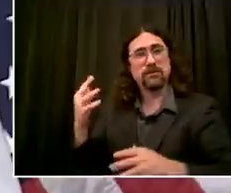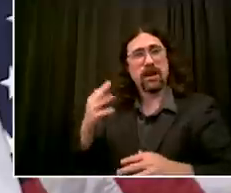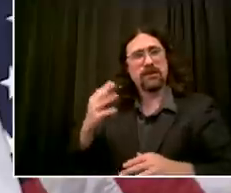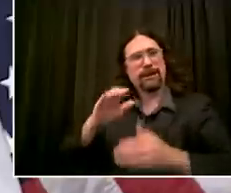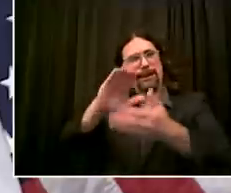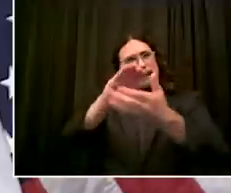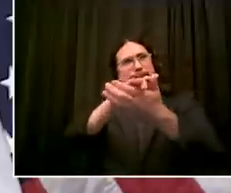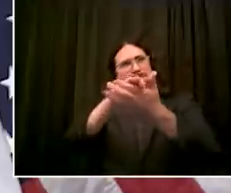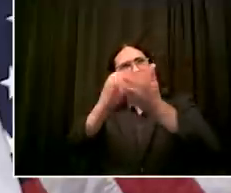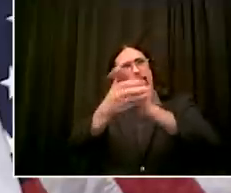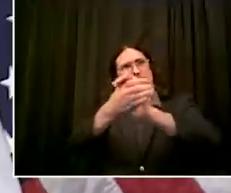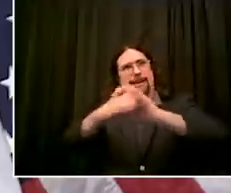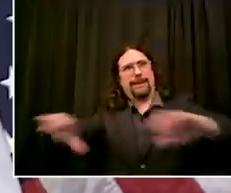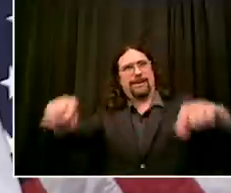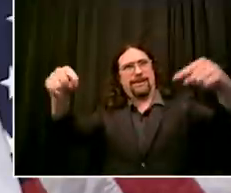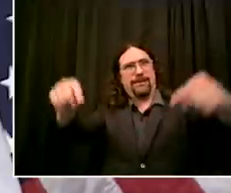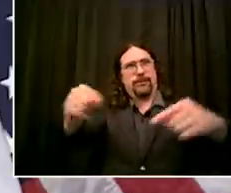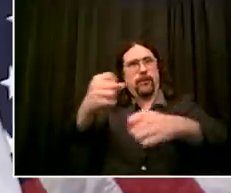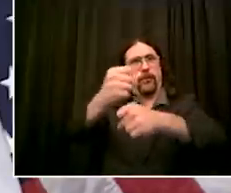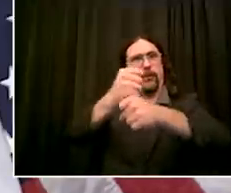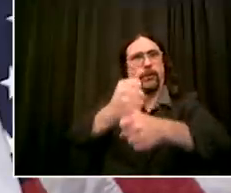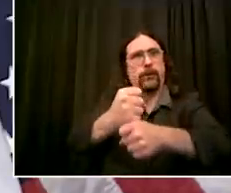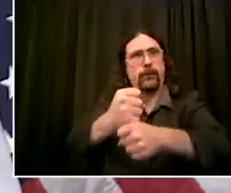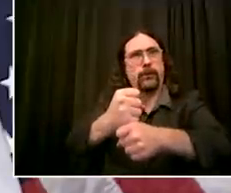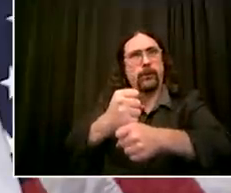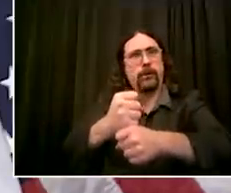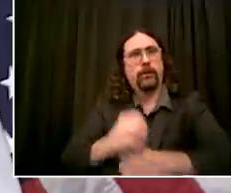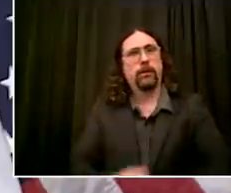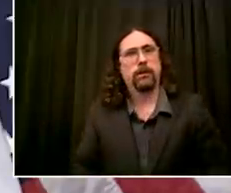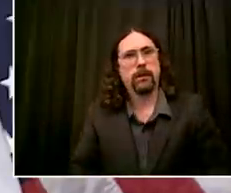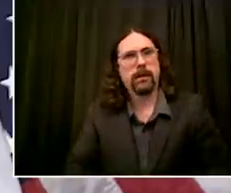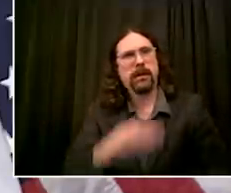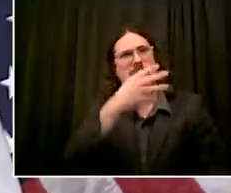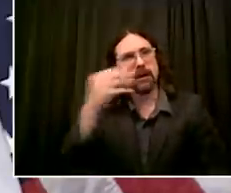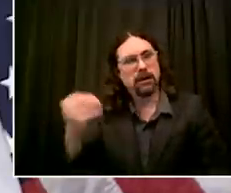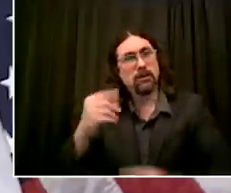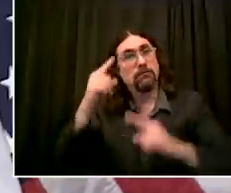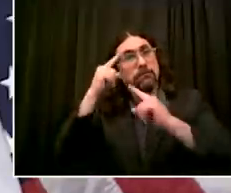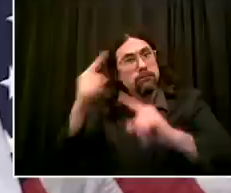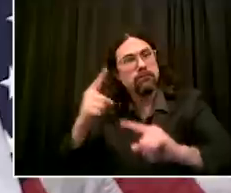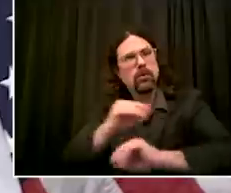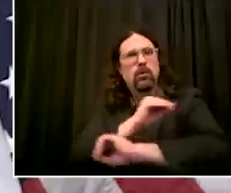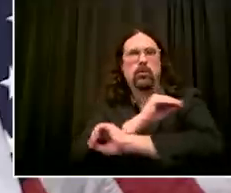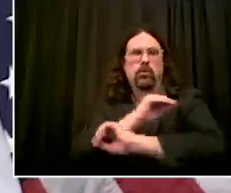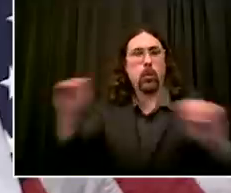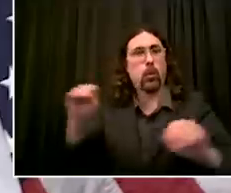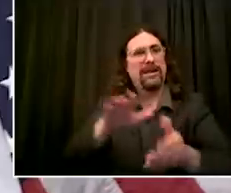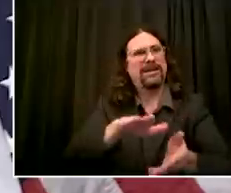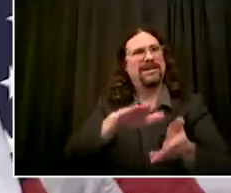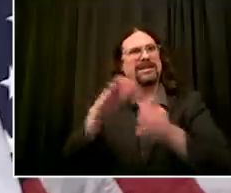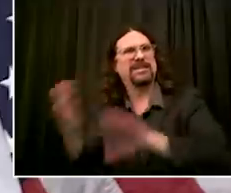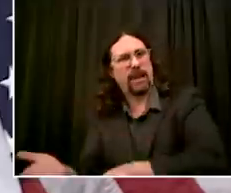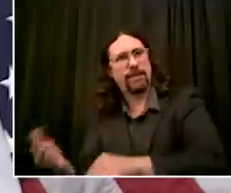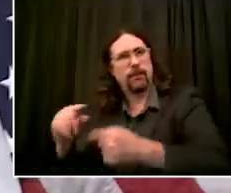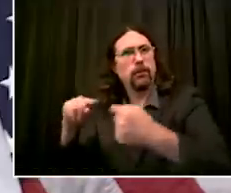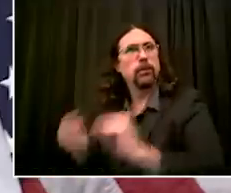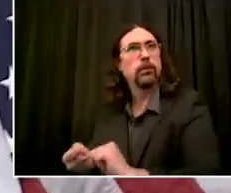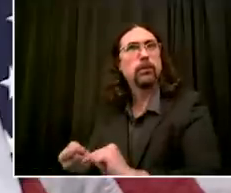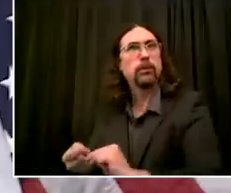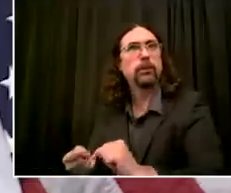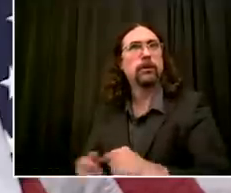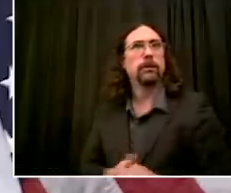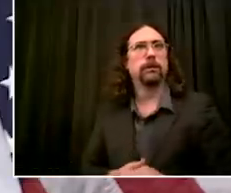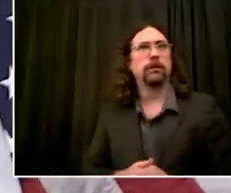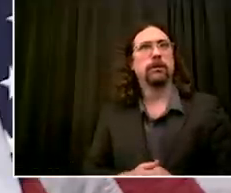Our job was to show people that policing would be restrained, but still effective. And then when we saw something